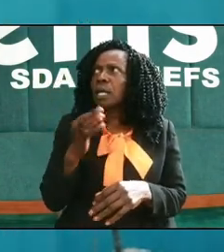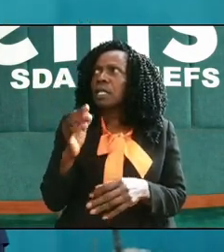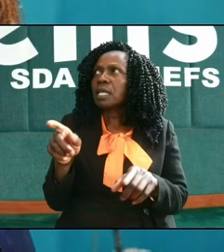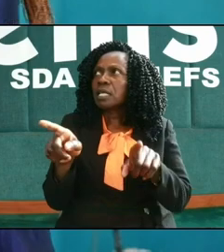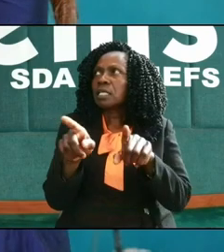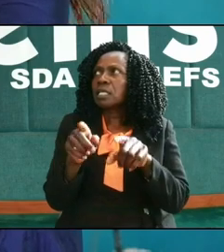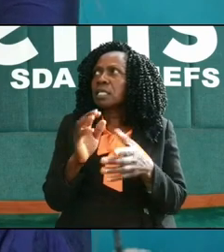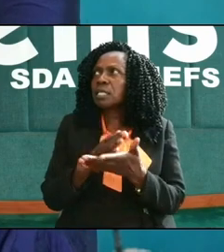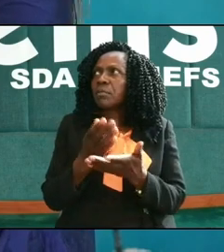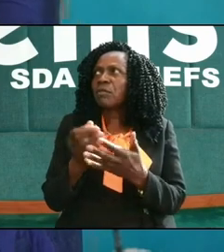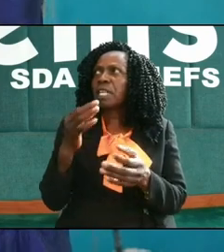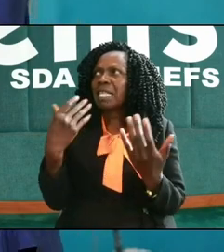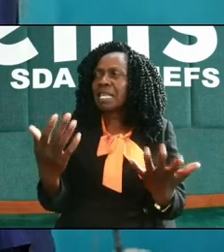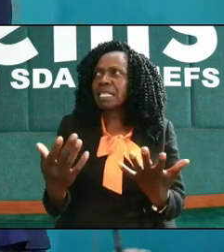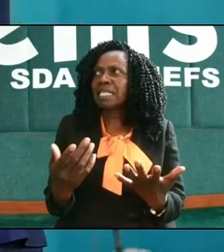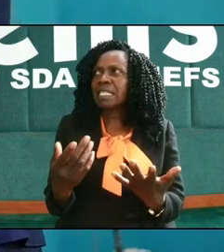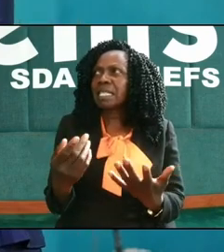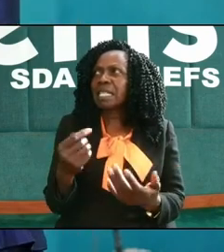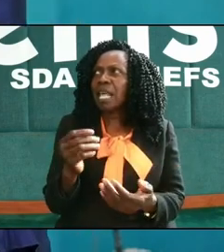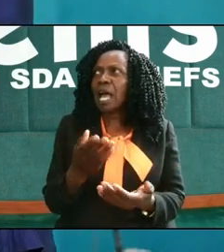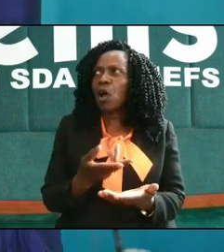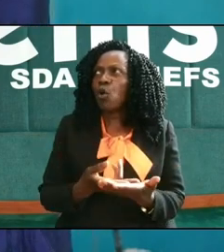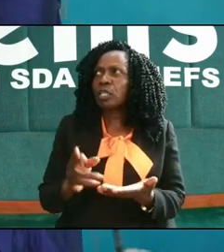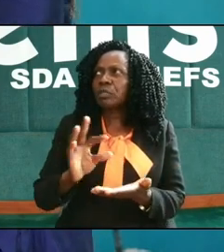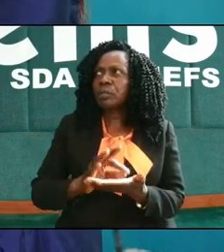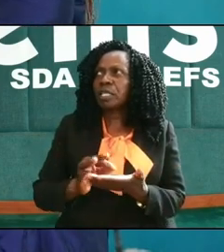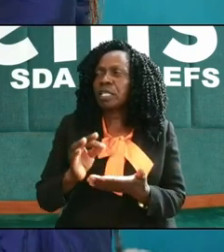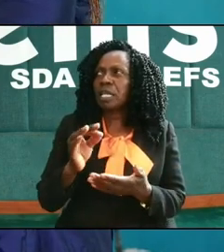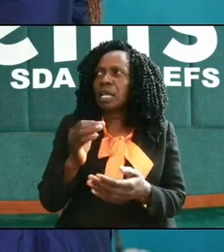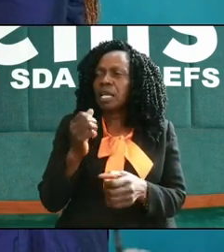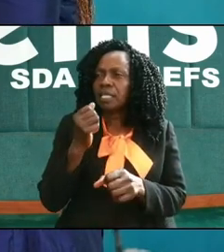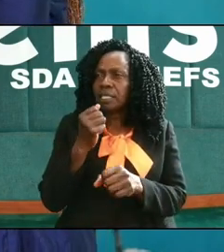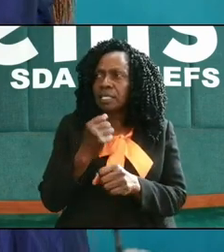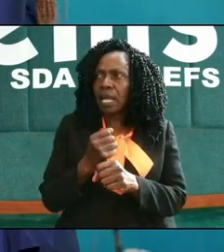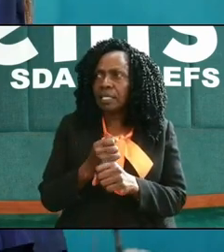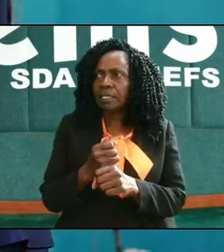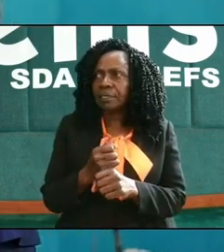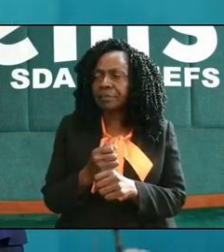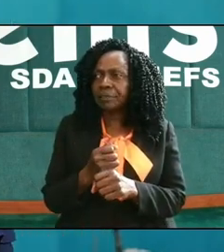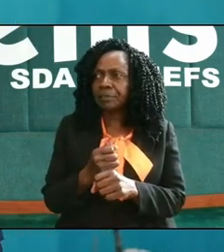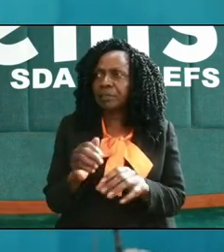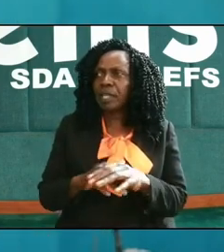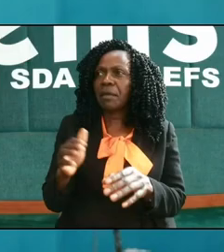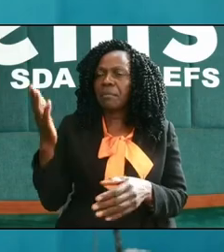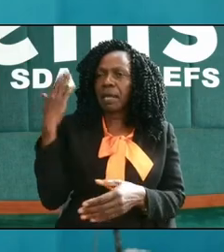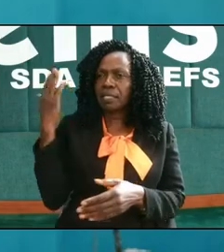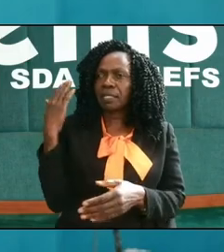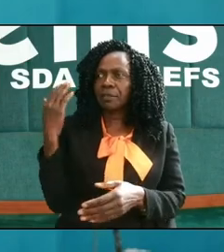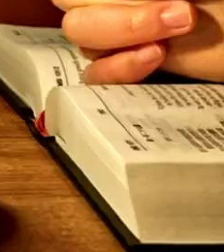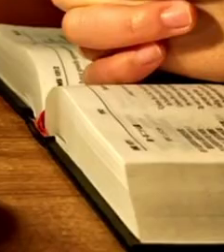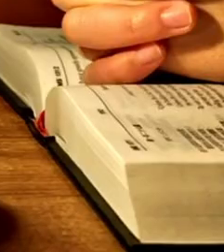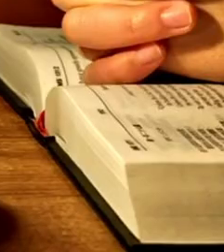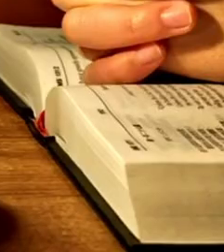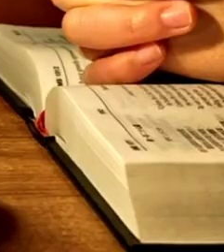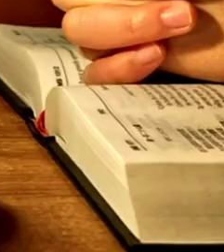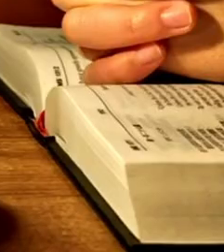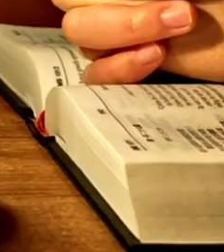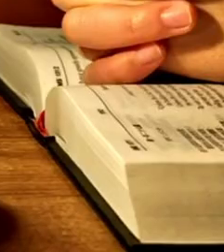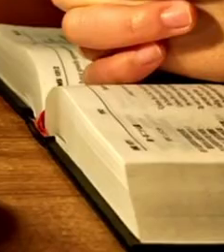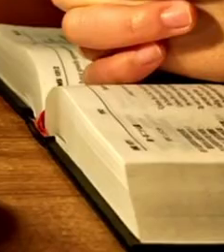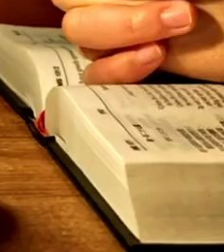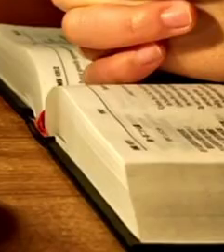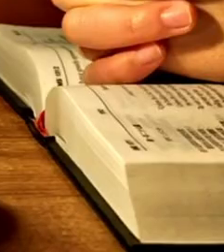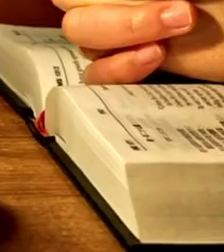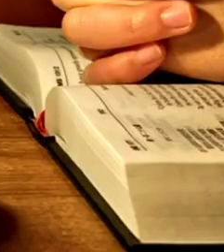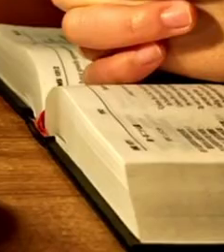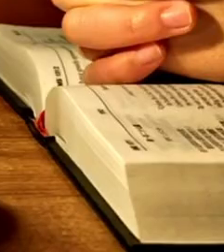give a mic to Lucinda. He inspired some people to write the Bible. Yes, he inspired the writing